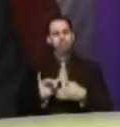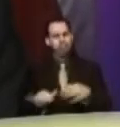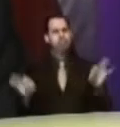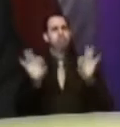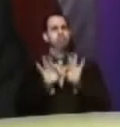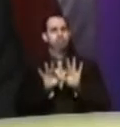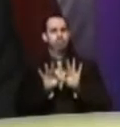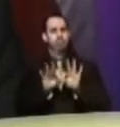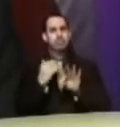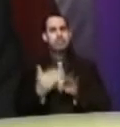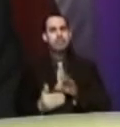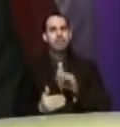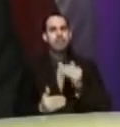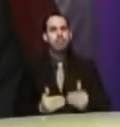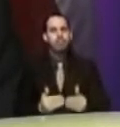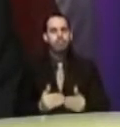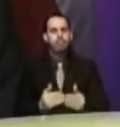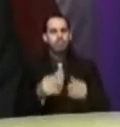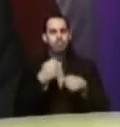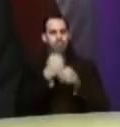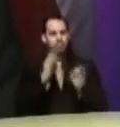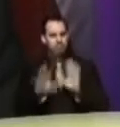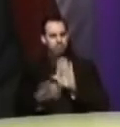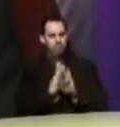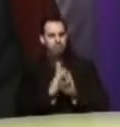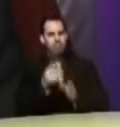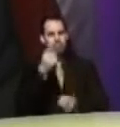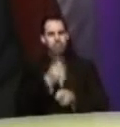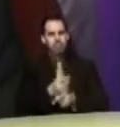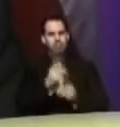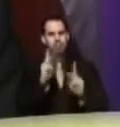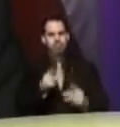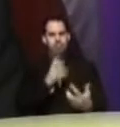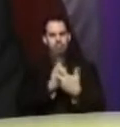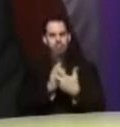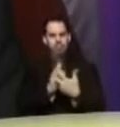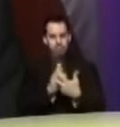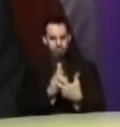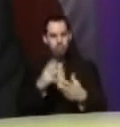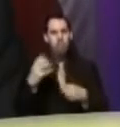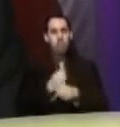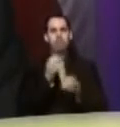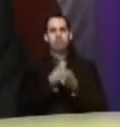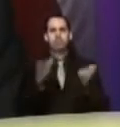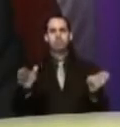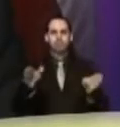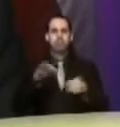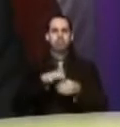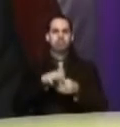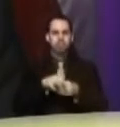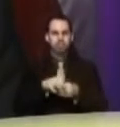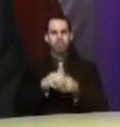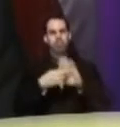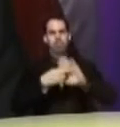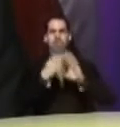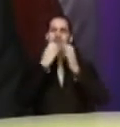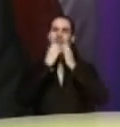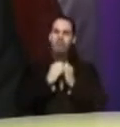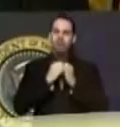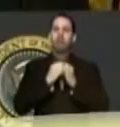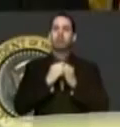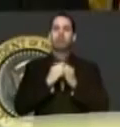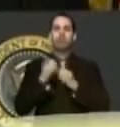that's a very important step, making sure we get the right person. We go out and win the general election and represent the values of the